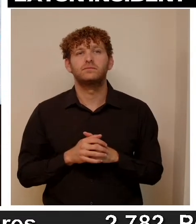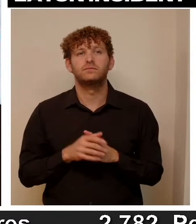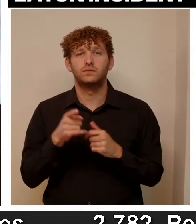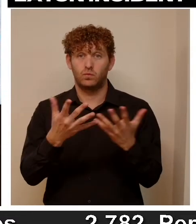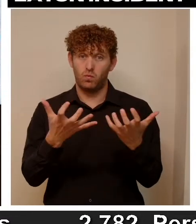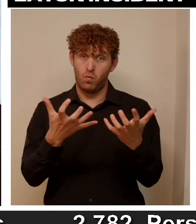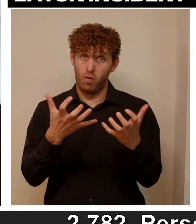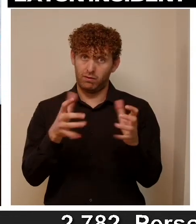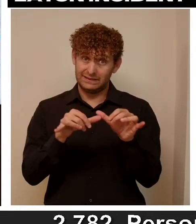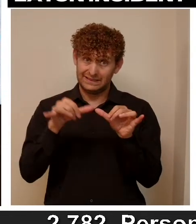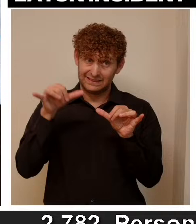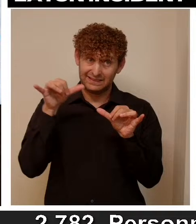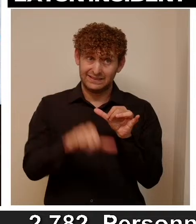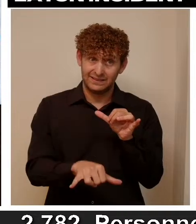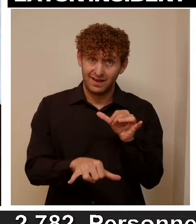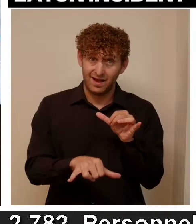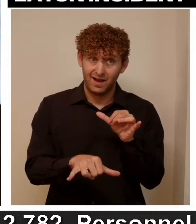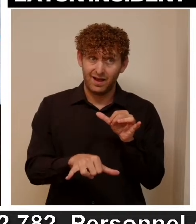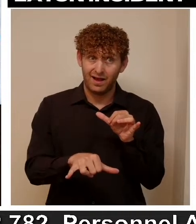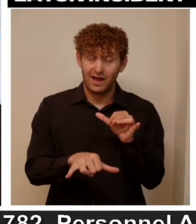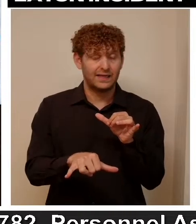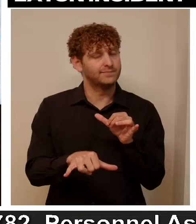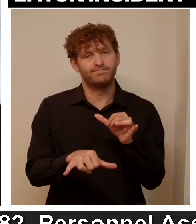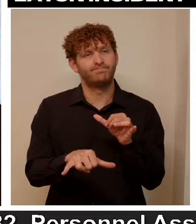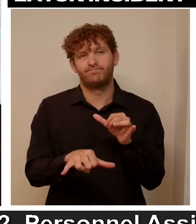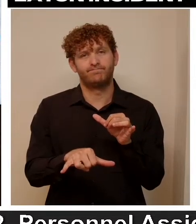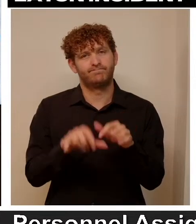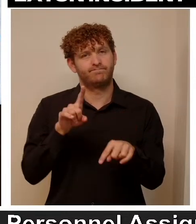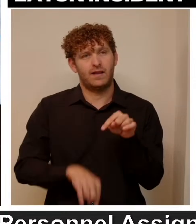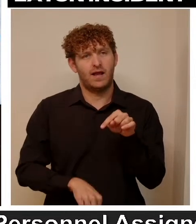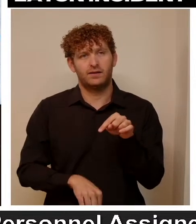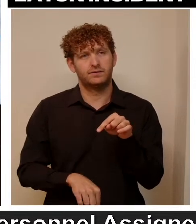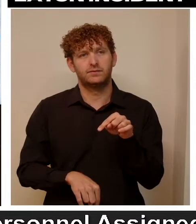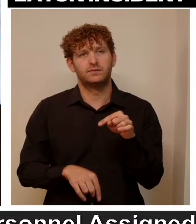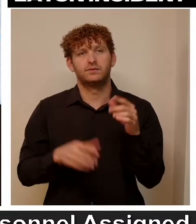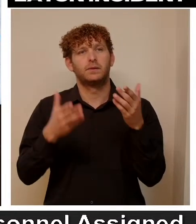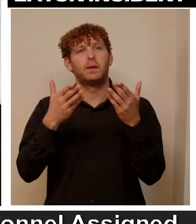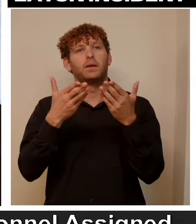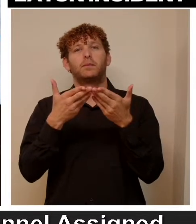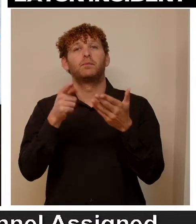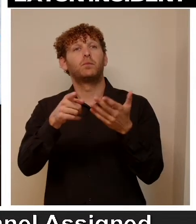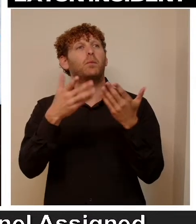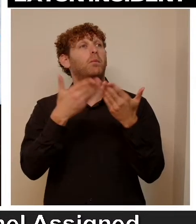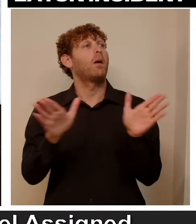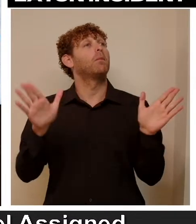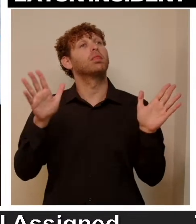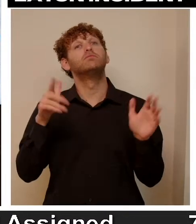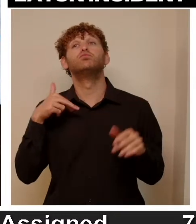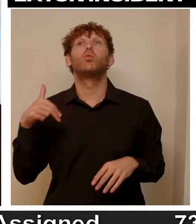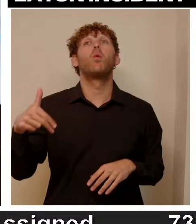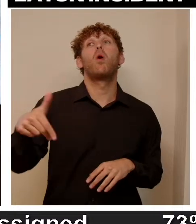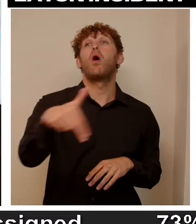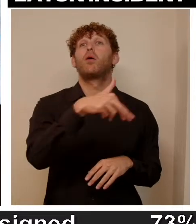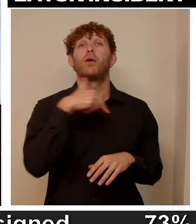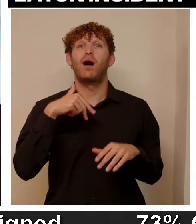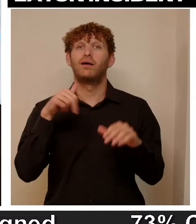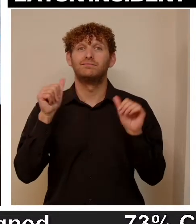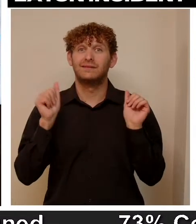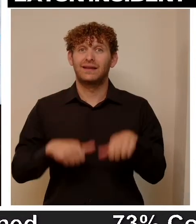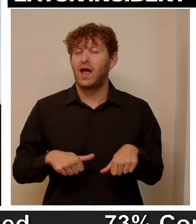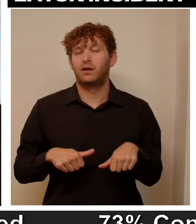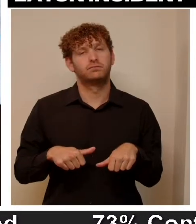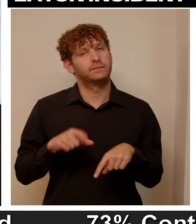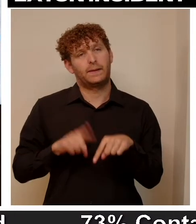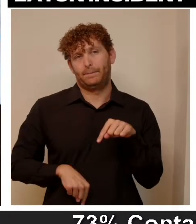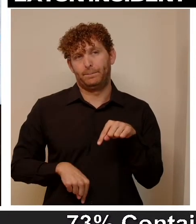if you decide to stay, we can't have the public walking around as though everything's back to normal. We